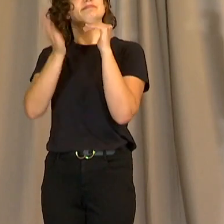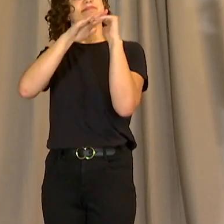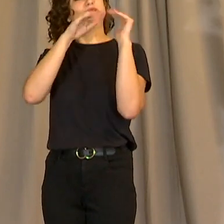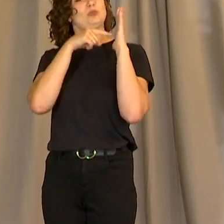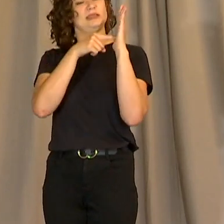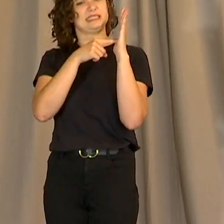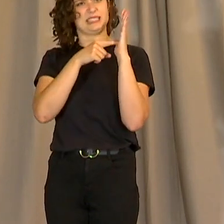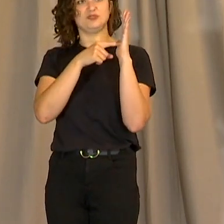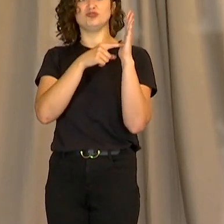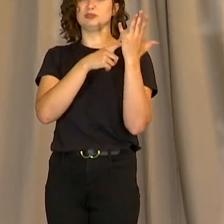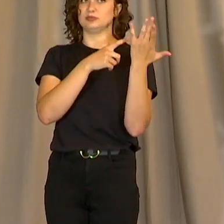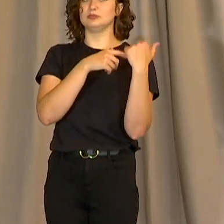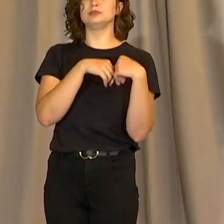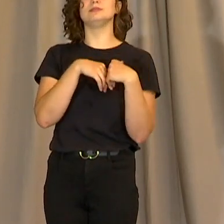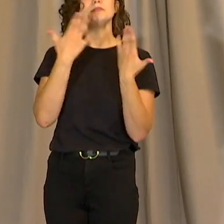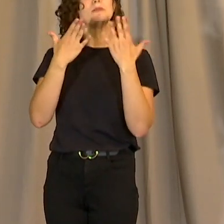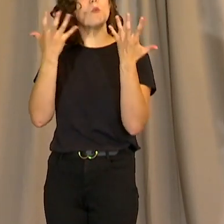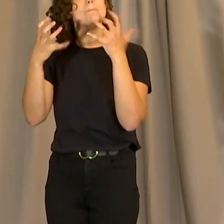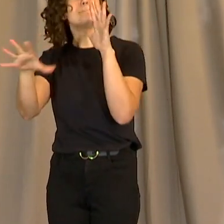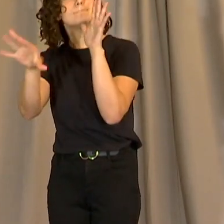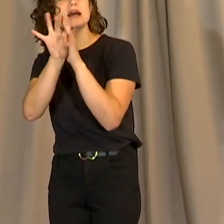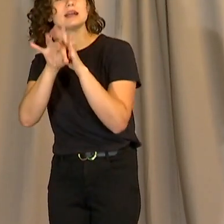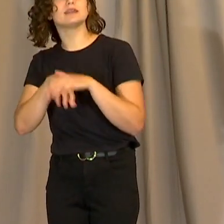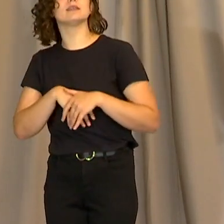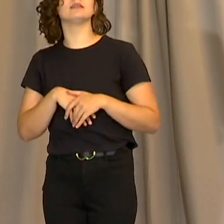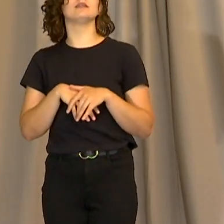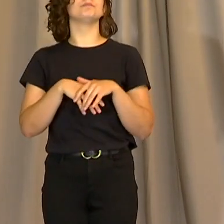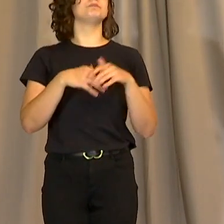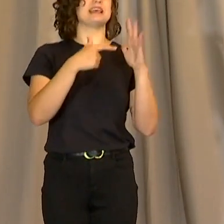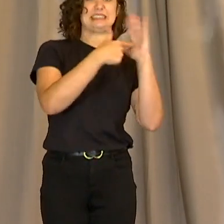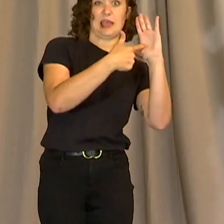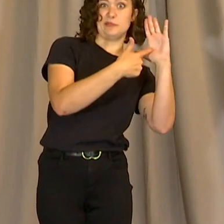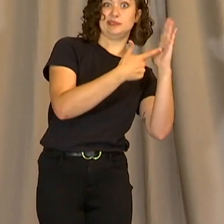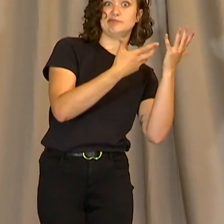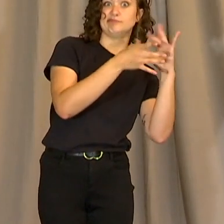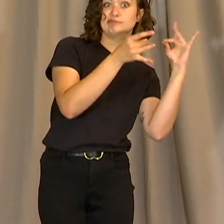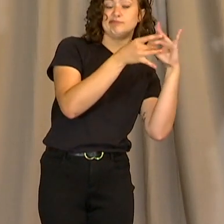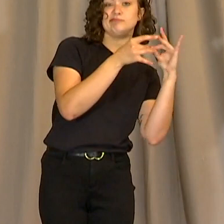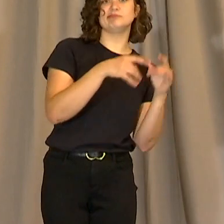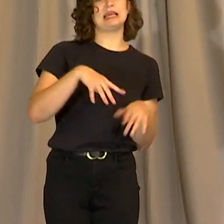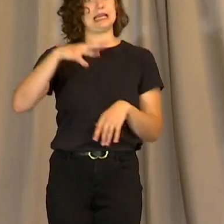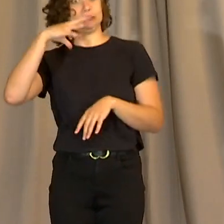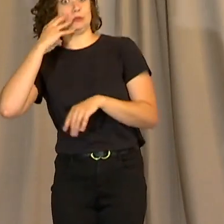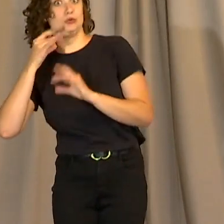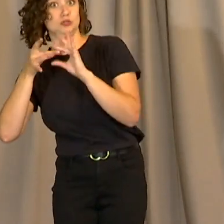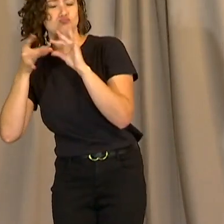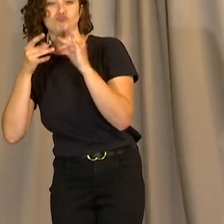one, or you have an example, or you have an experience, I'd love to hear that.